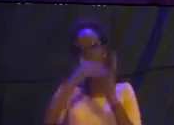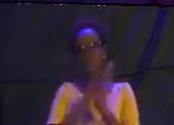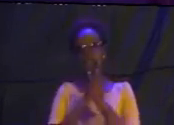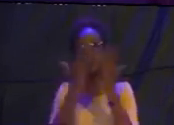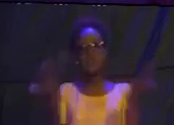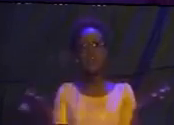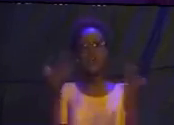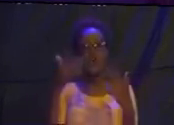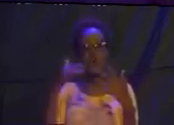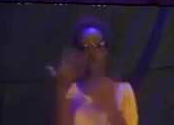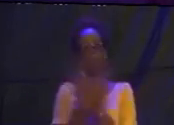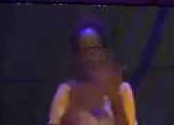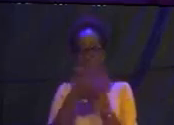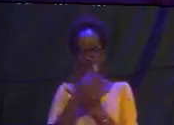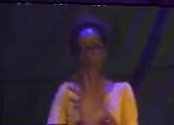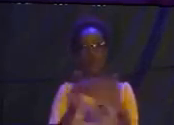And so